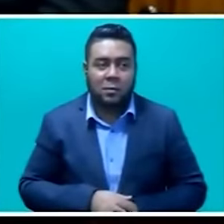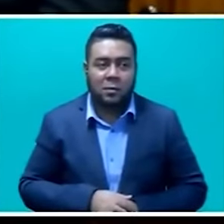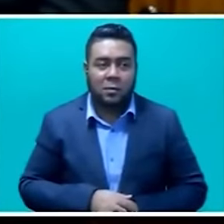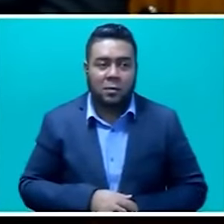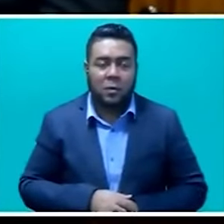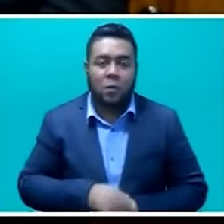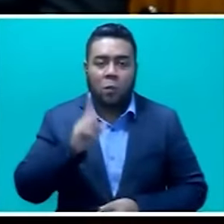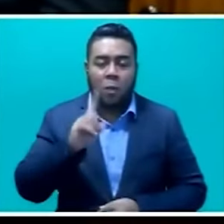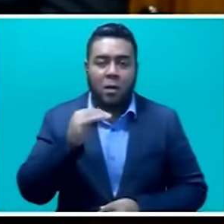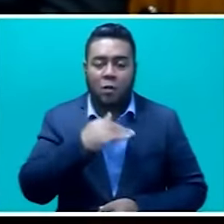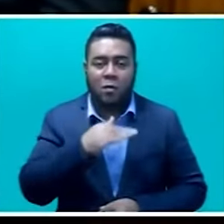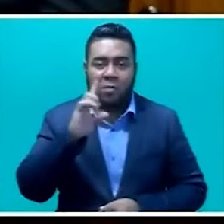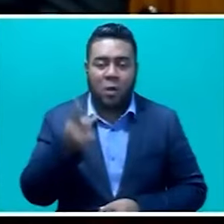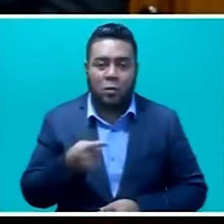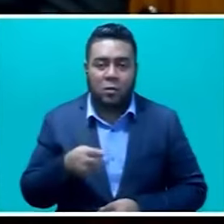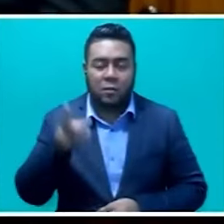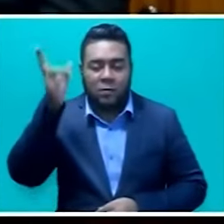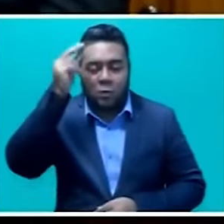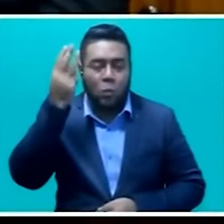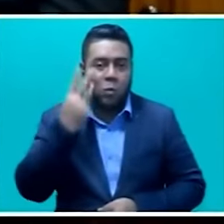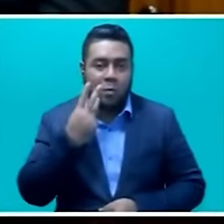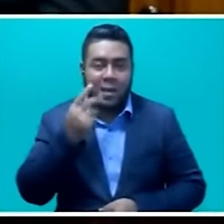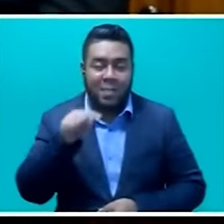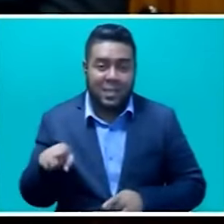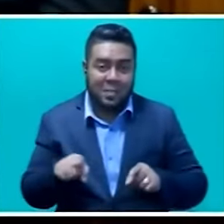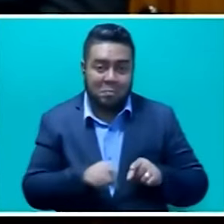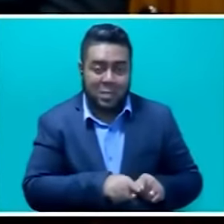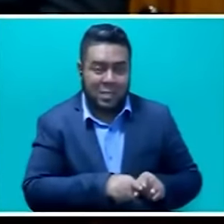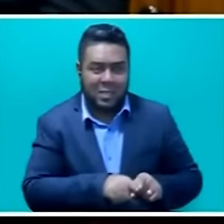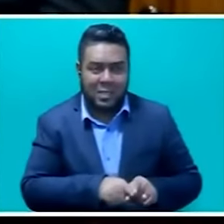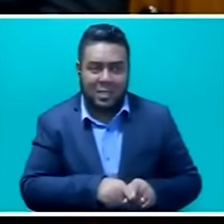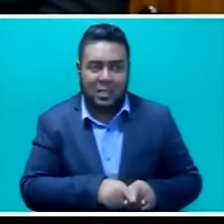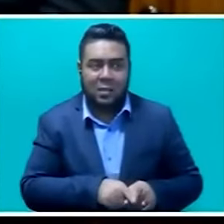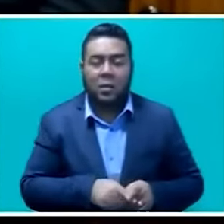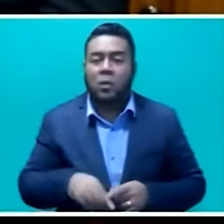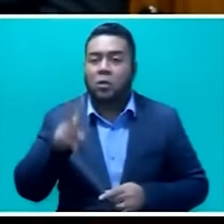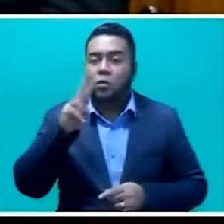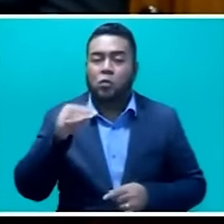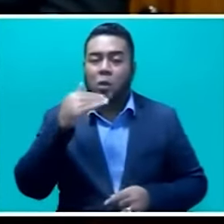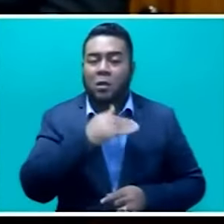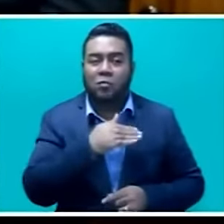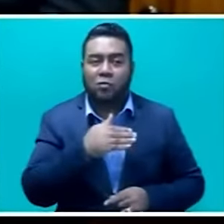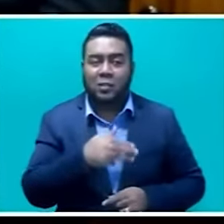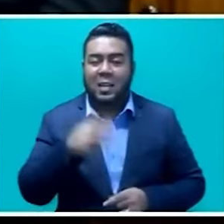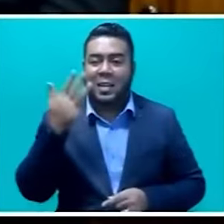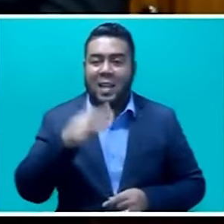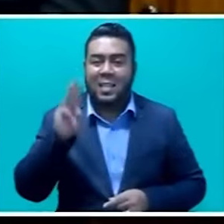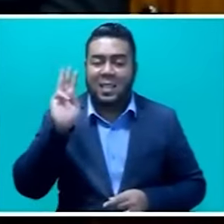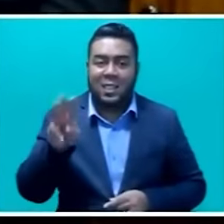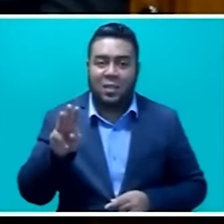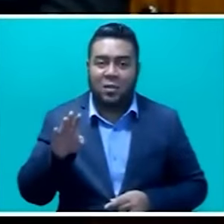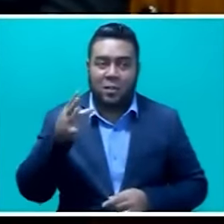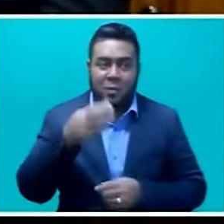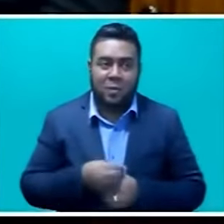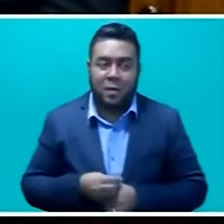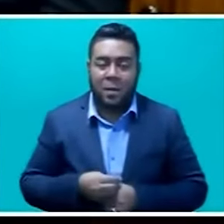per 100,000 Fijian women. This means, Honourable Speaker, approximately 293 cases